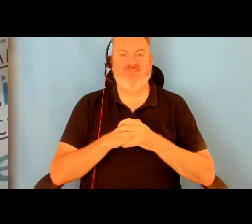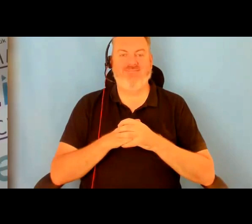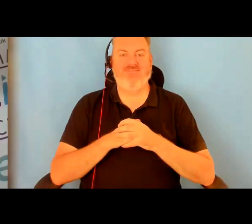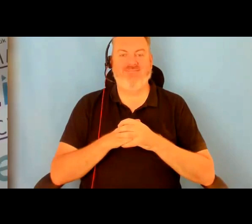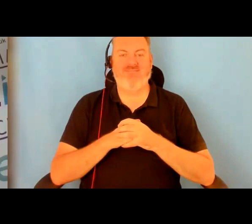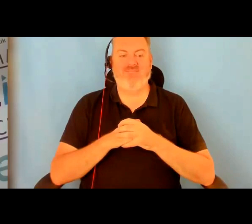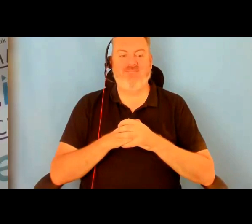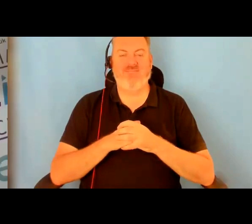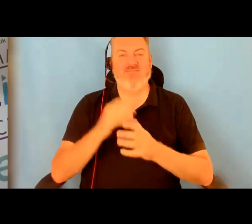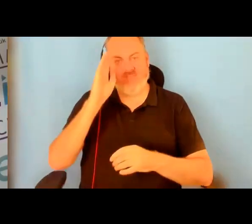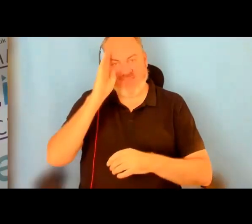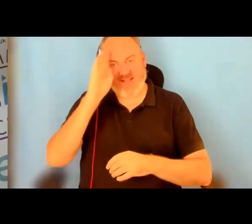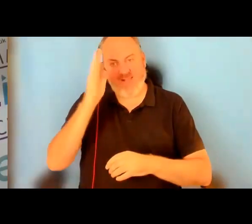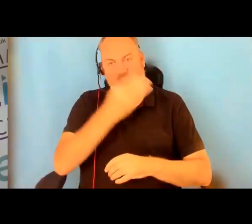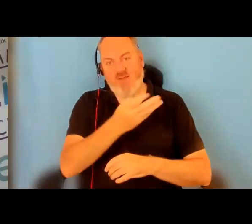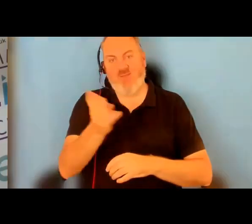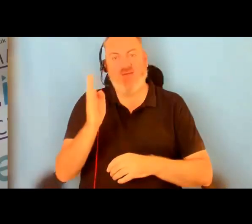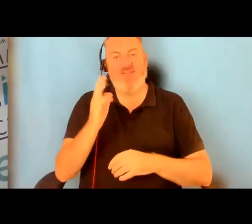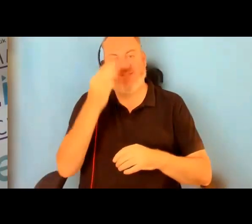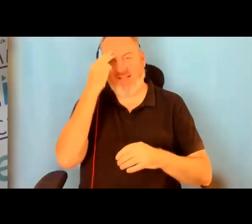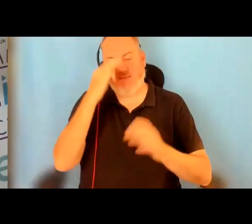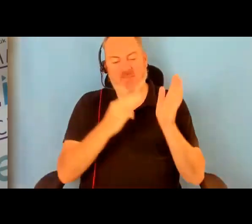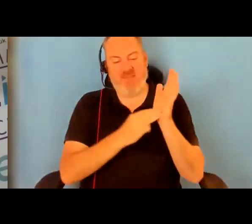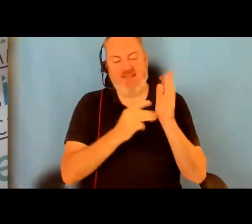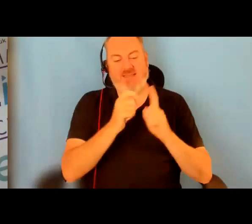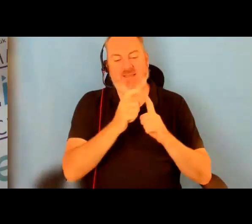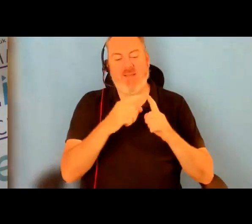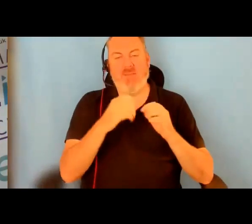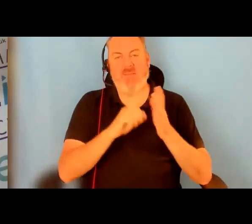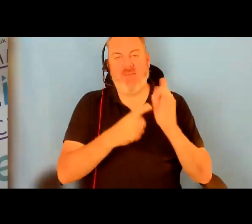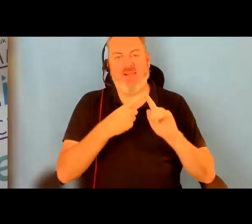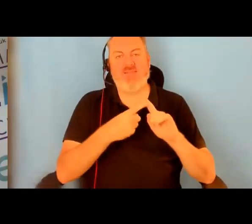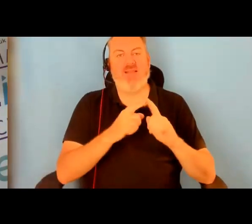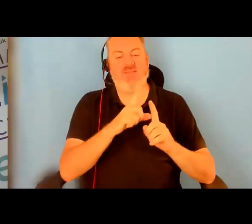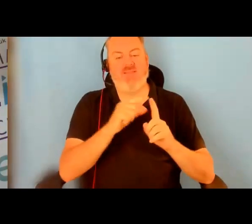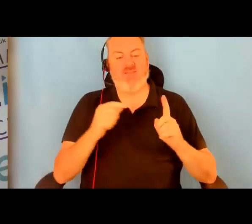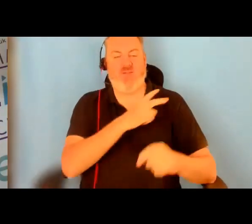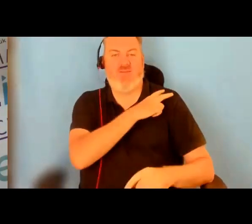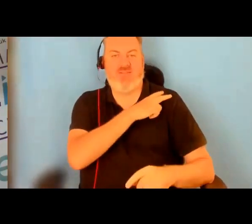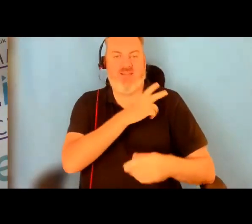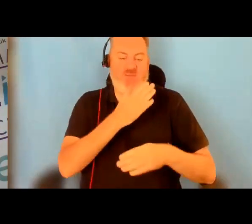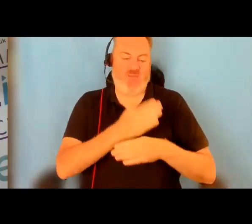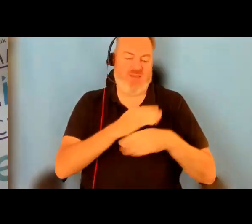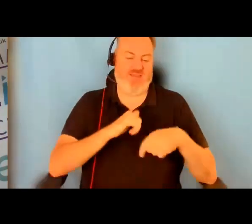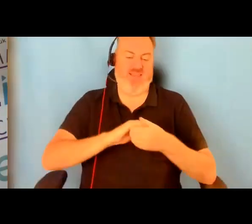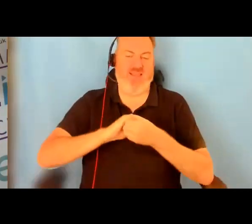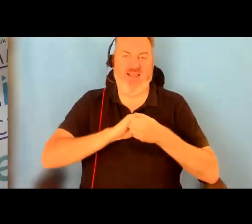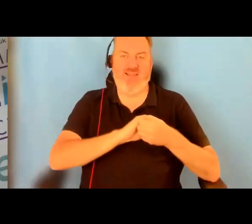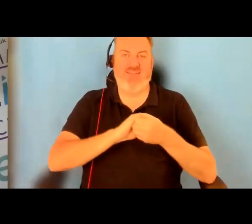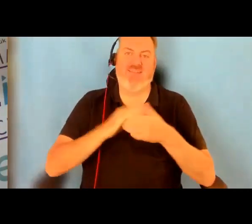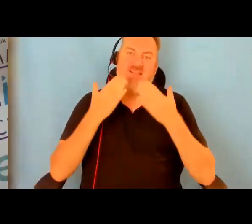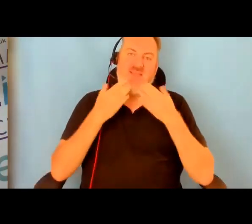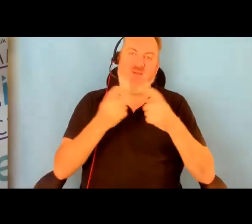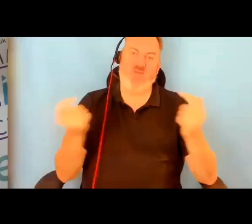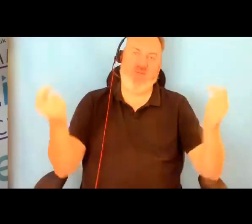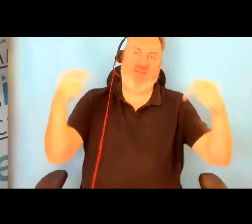Hi everyone, my name is Maisie Peebles and I am the Discover Digital Development Officer at the Alliance. Thank you so much for